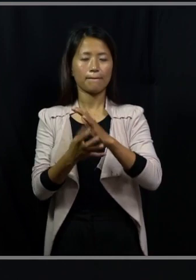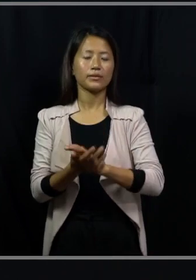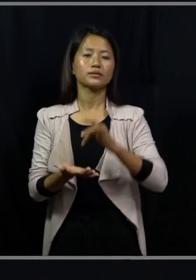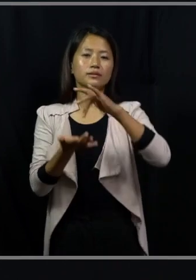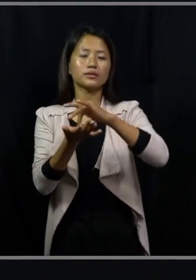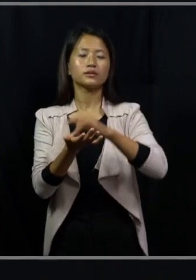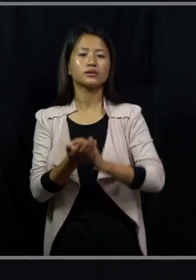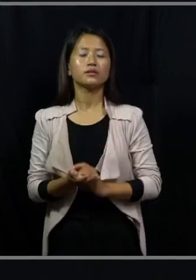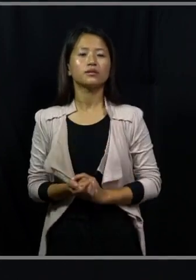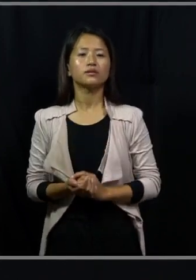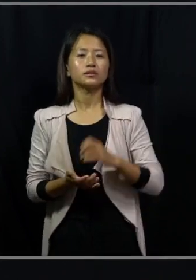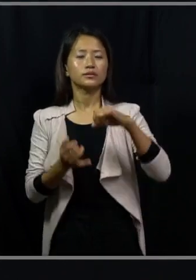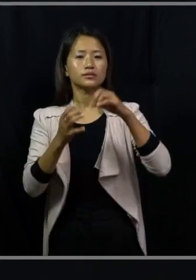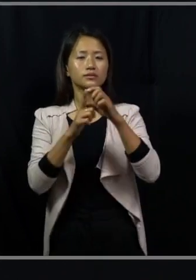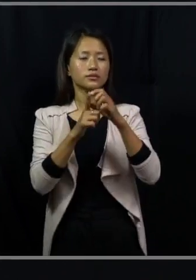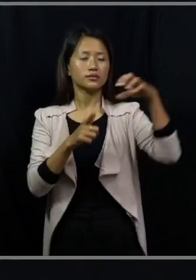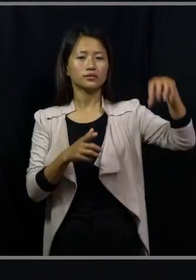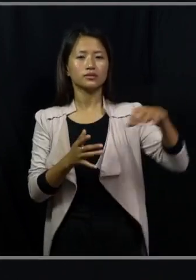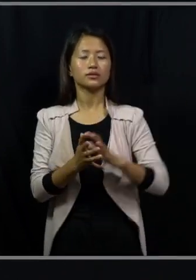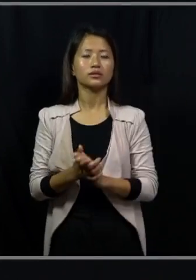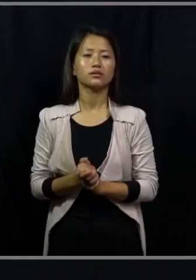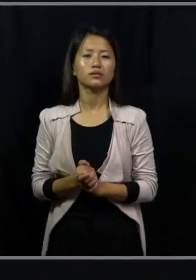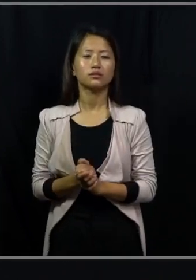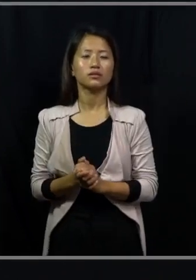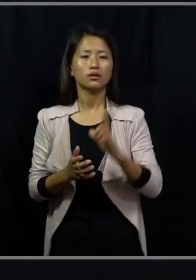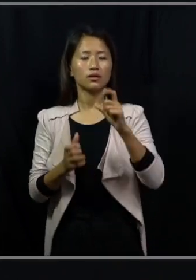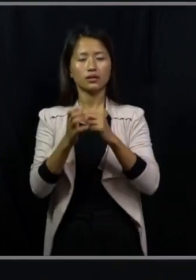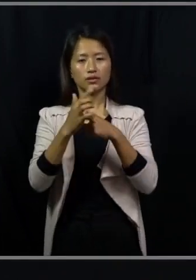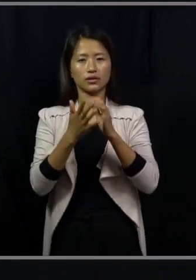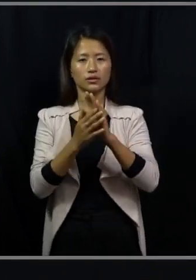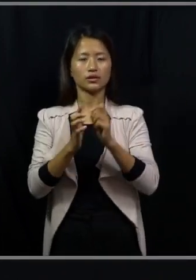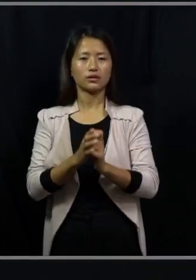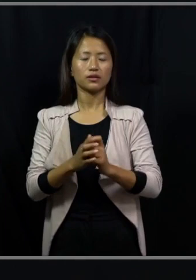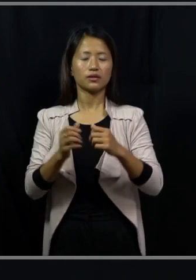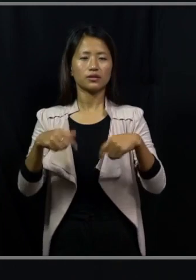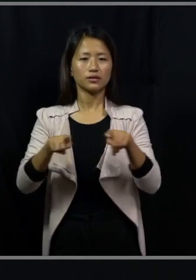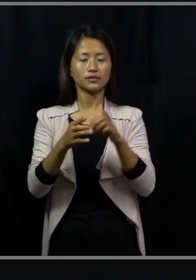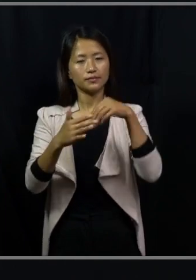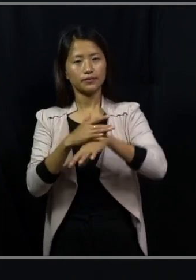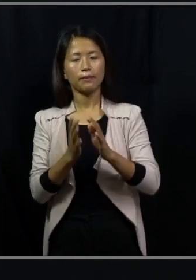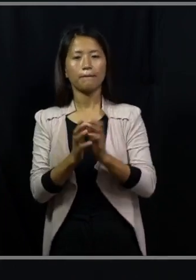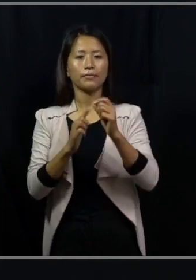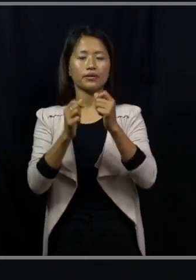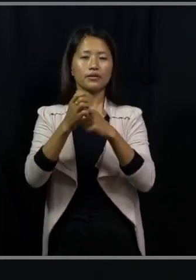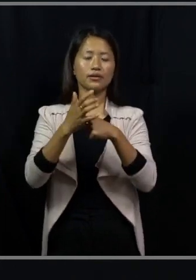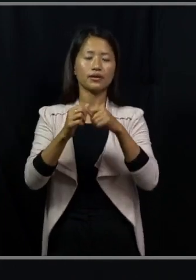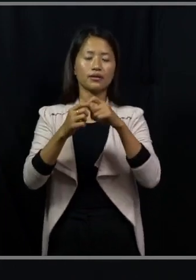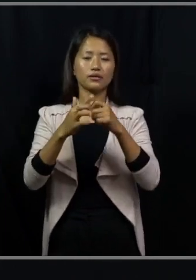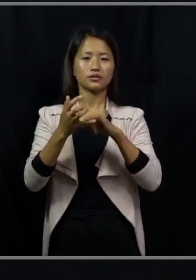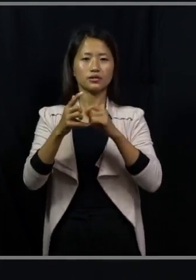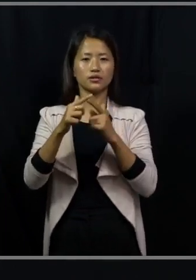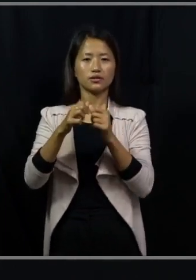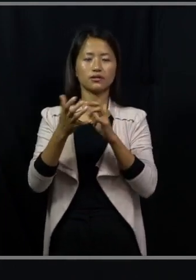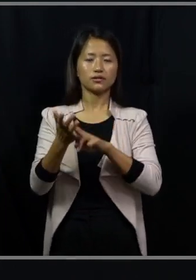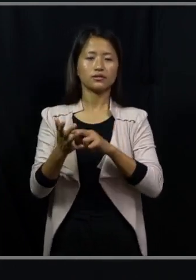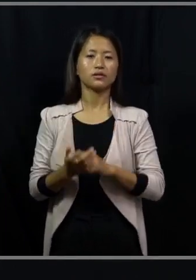in the district of Sindh in Larkana in Pakistan. And also it is one